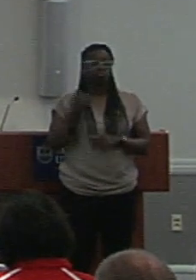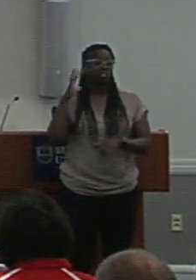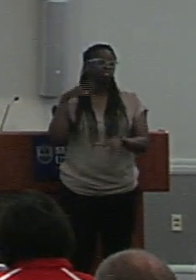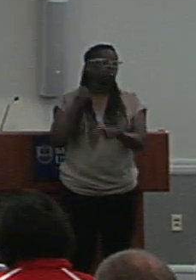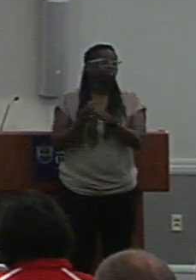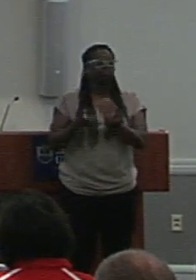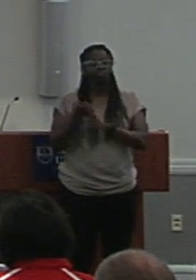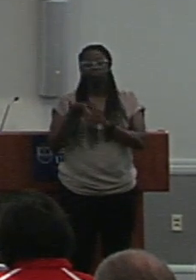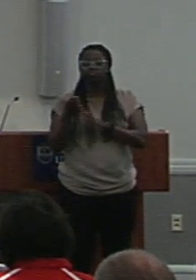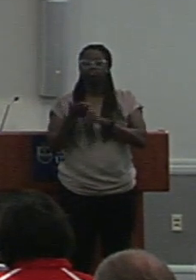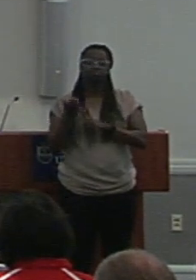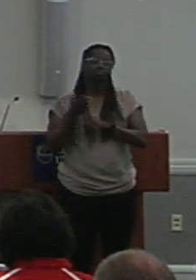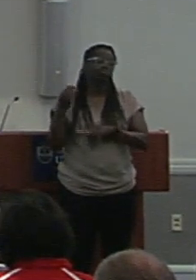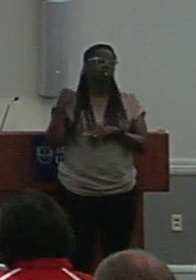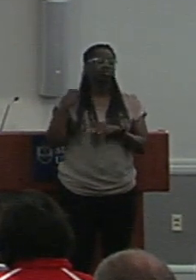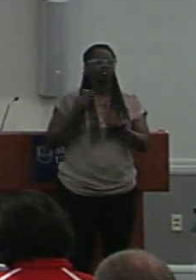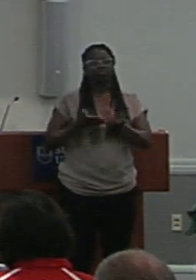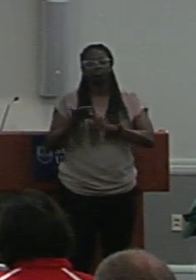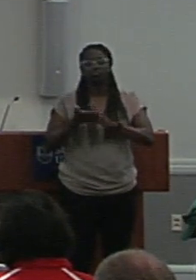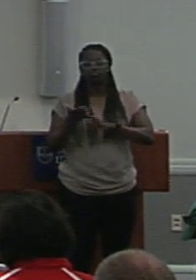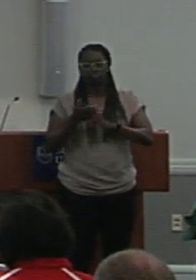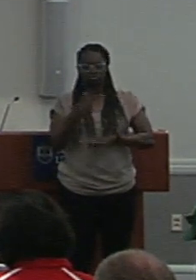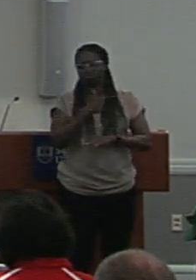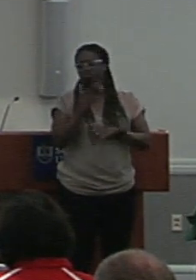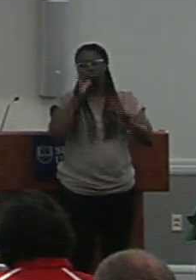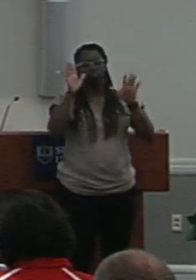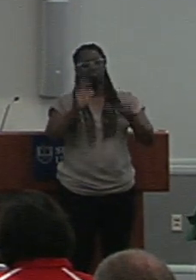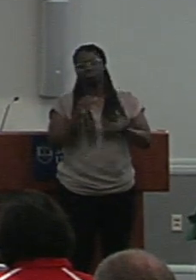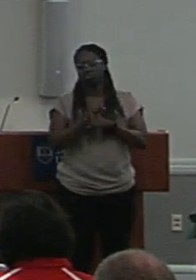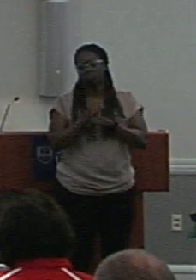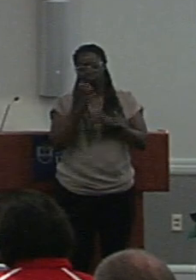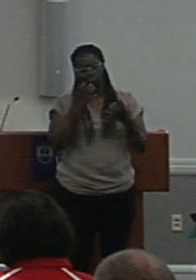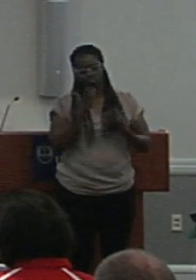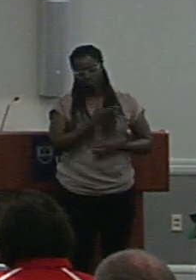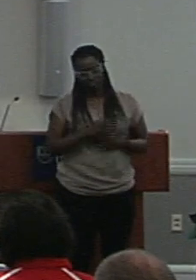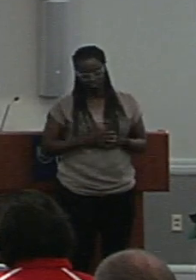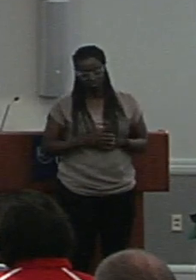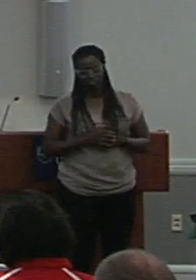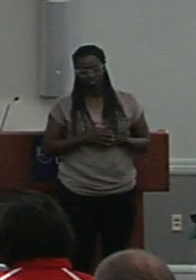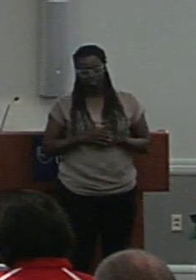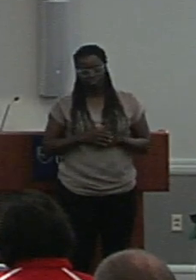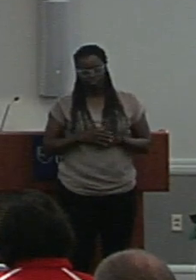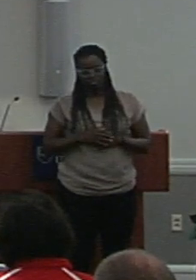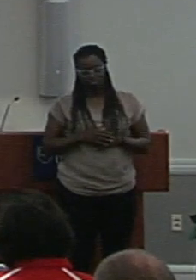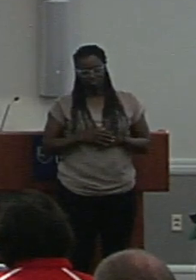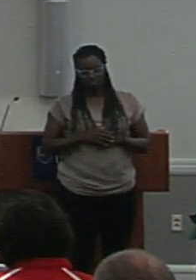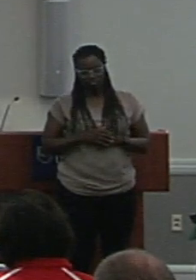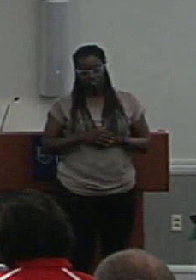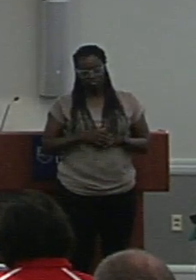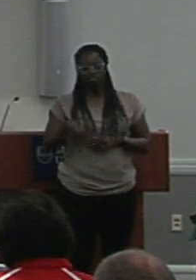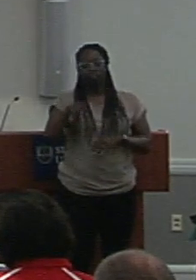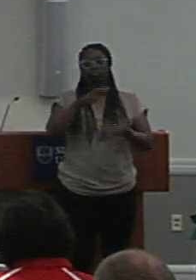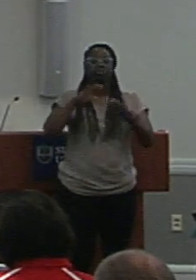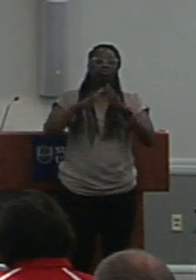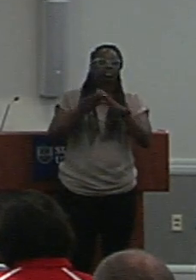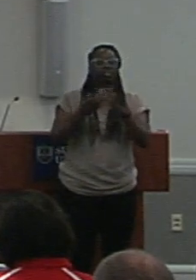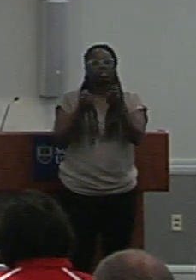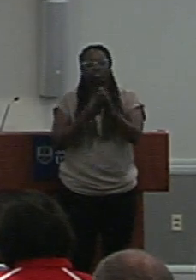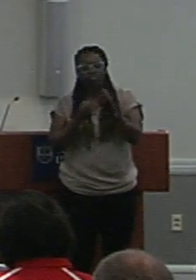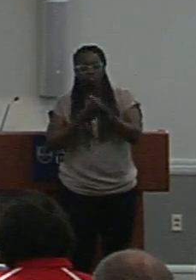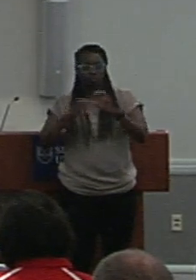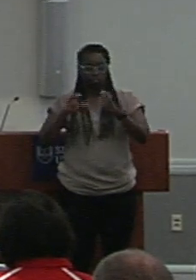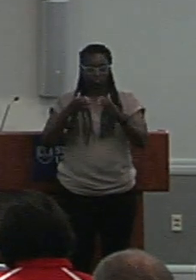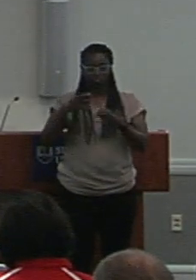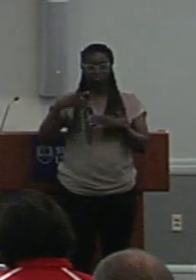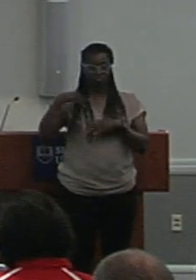does incredible work. He used to have a neighborhood advocacy group. I can't think of the name of it now, but I know you did a lot of work